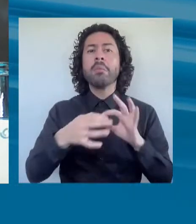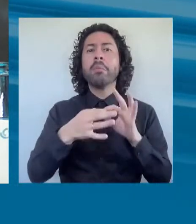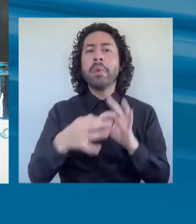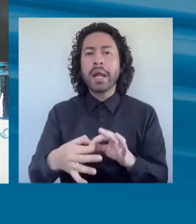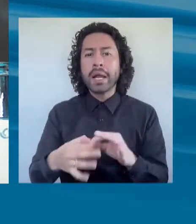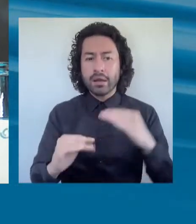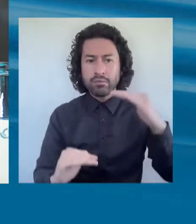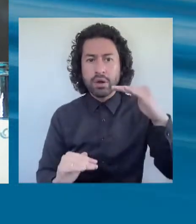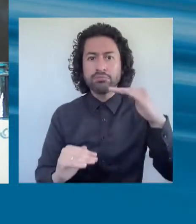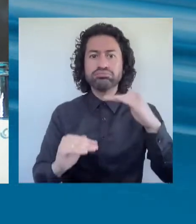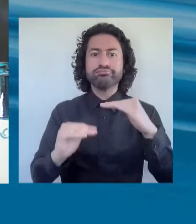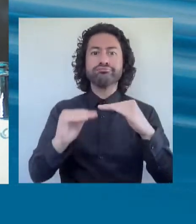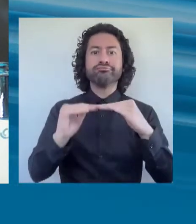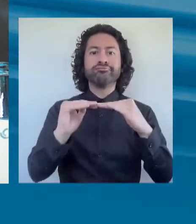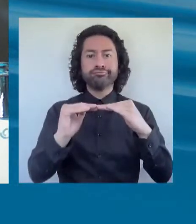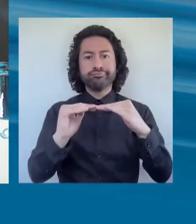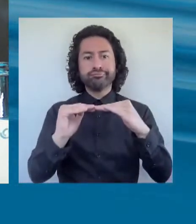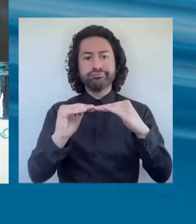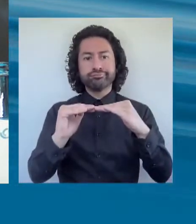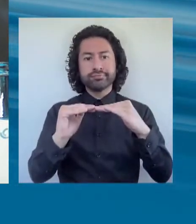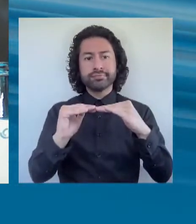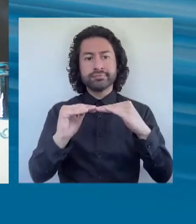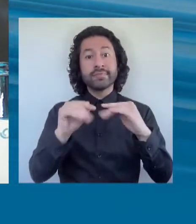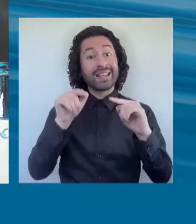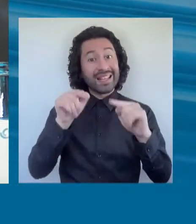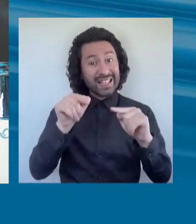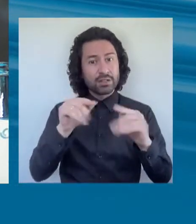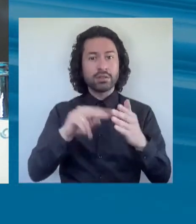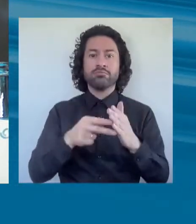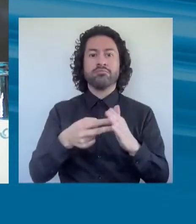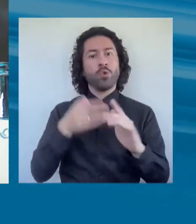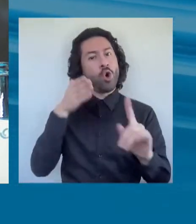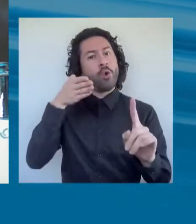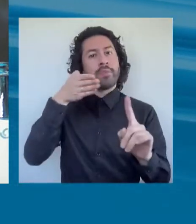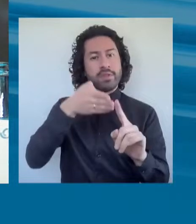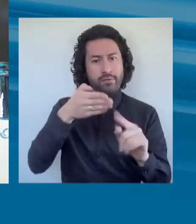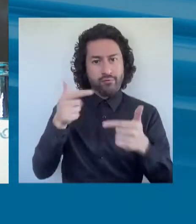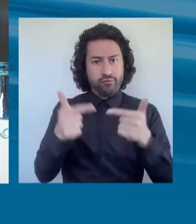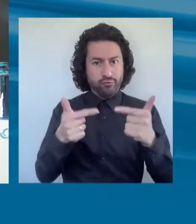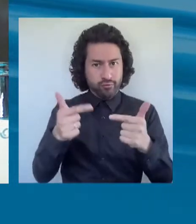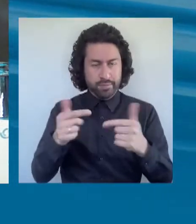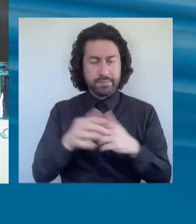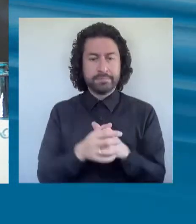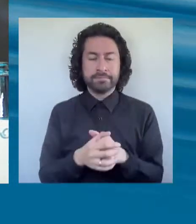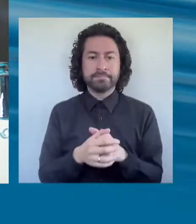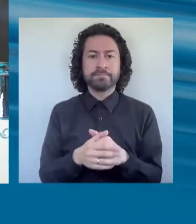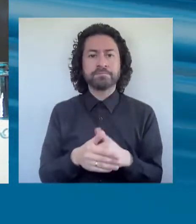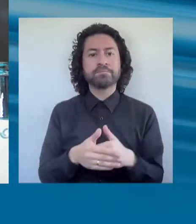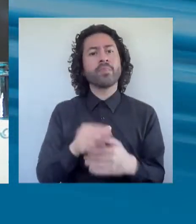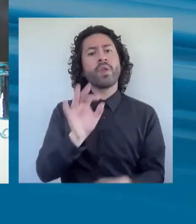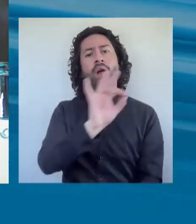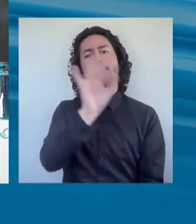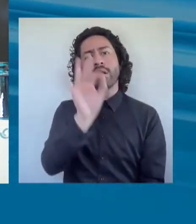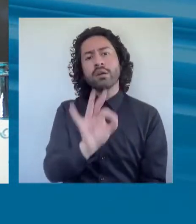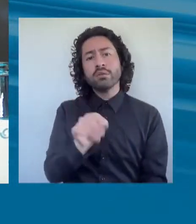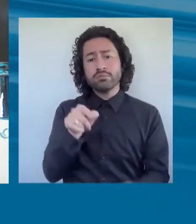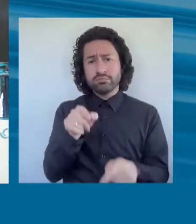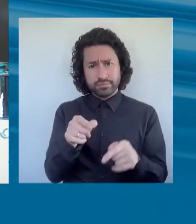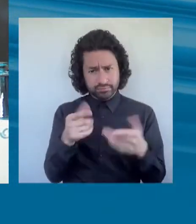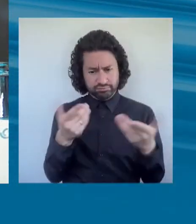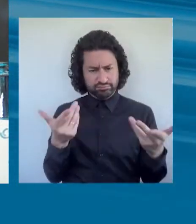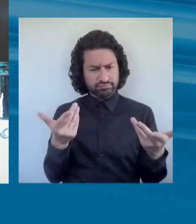reducing inequality. This should be an objective that every policy seeks. Why